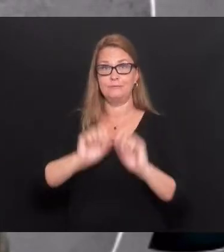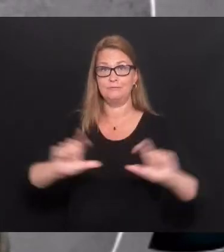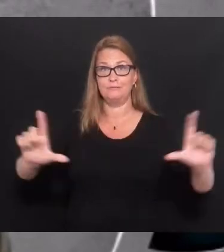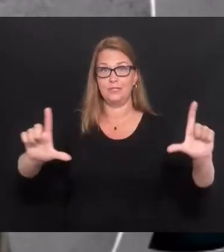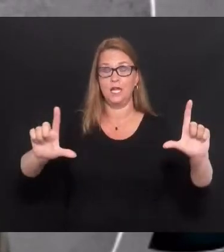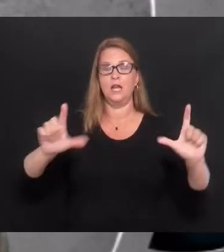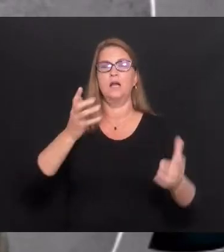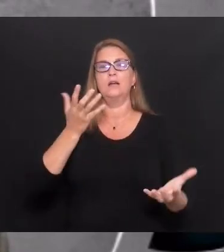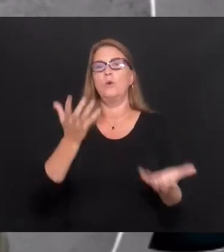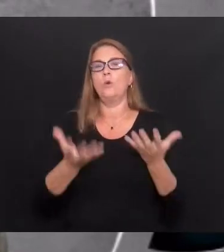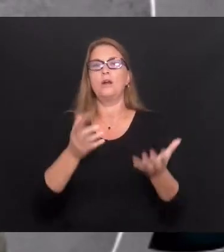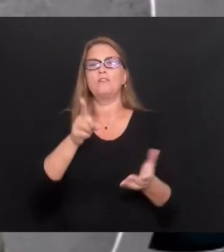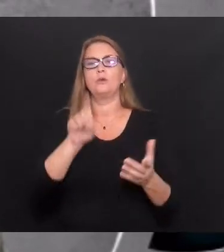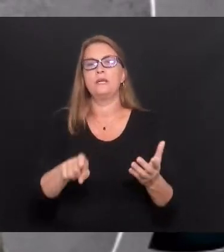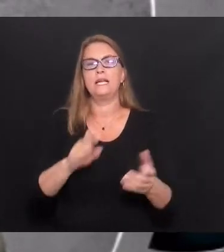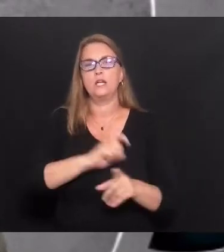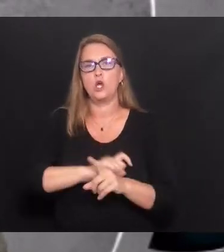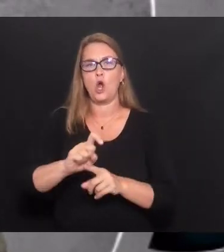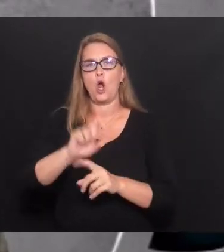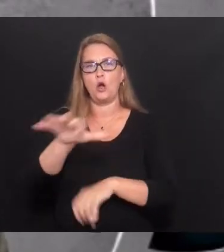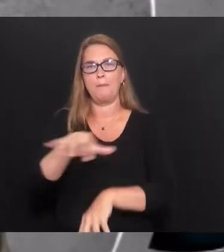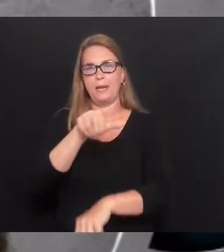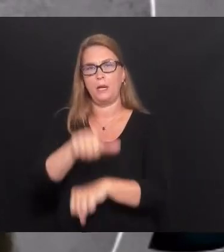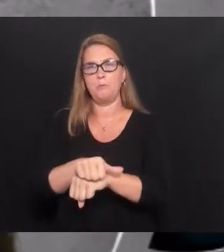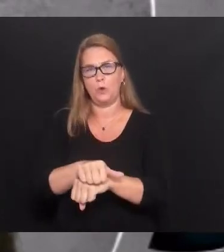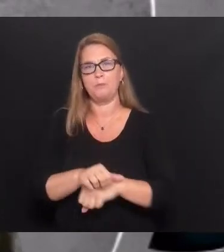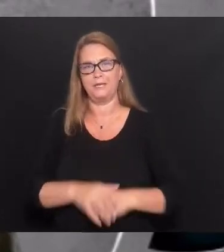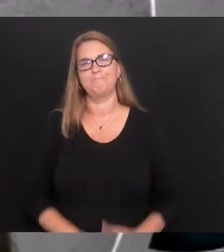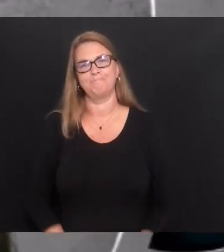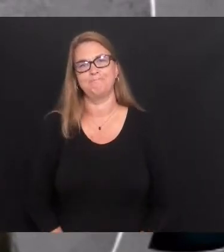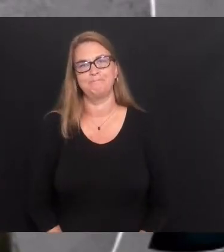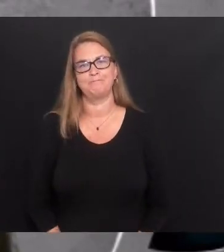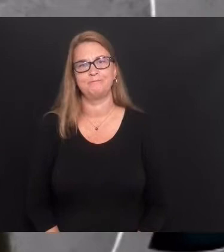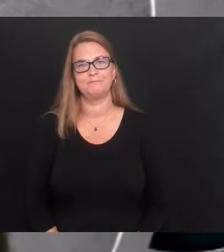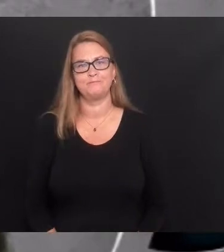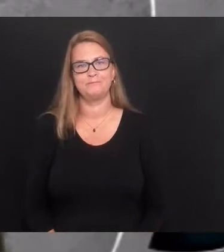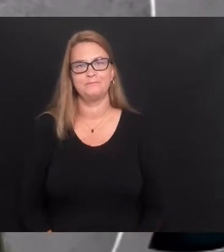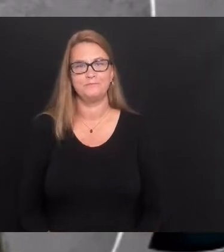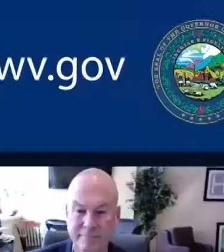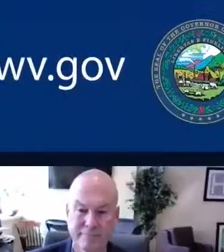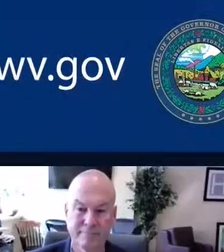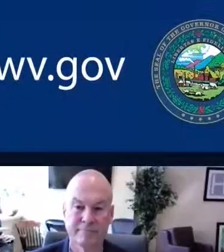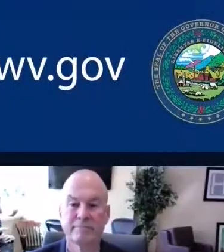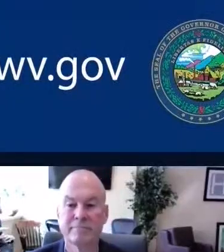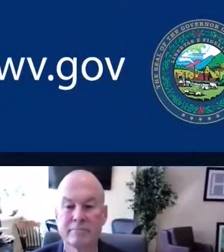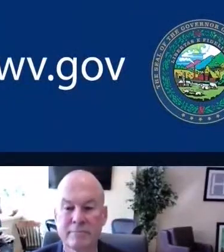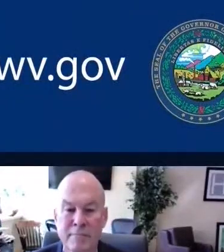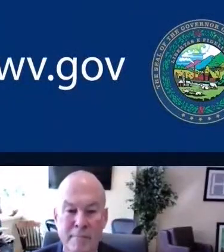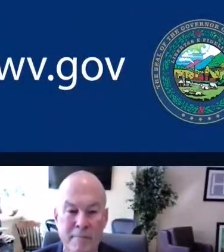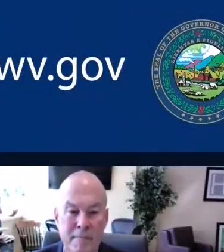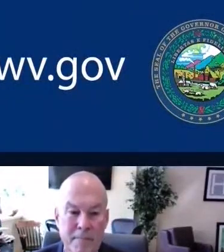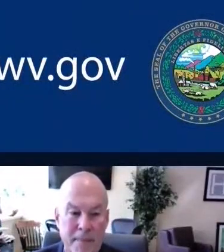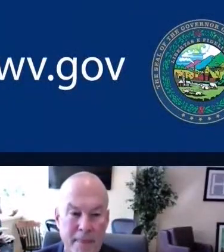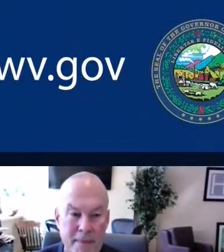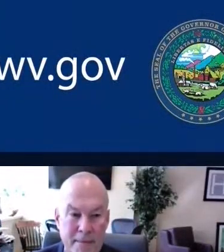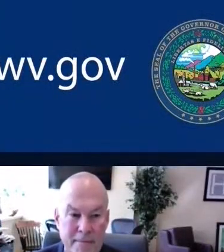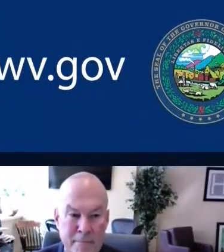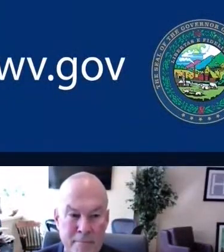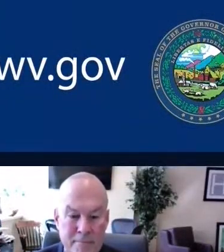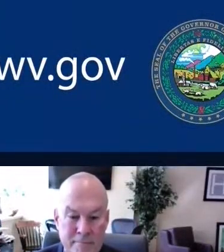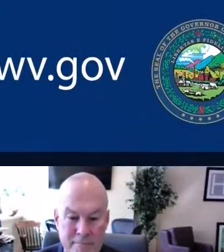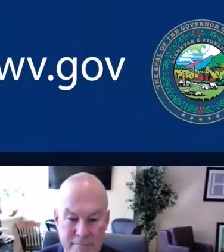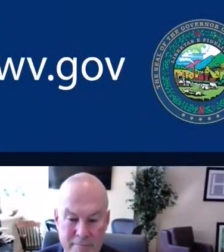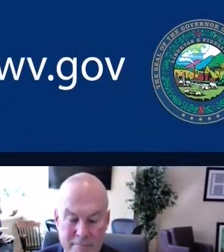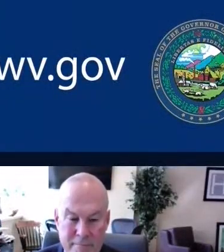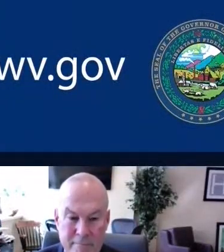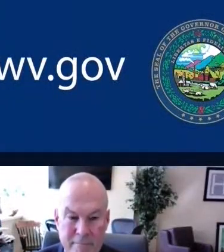make an appointment for those facilities. Thank you. Thank you, Dr. Amjad. Secretary Bill Crouch with the DHHR had a